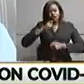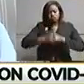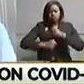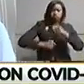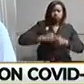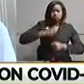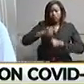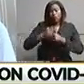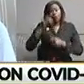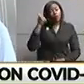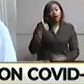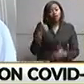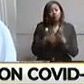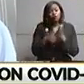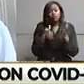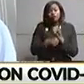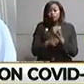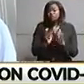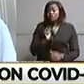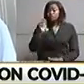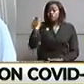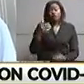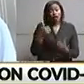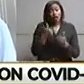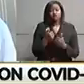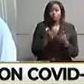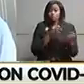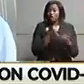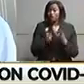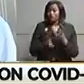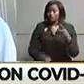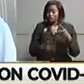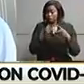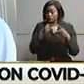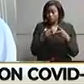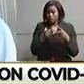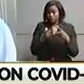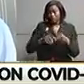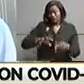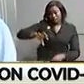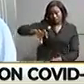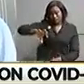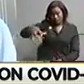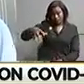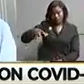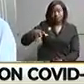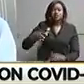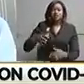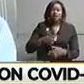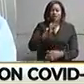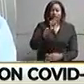see the problem of transport has two parts. There are the towns and the cities.